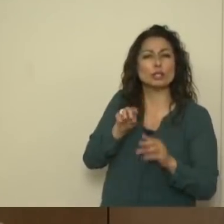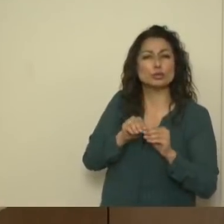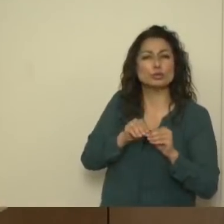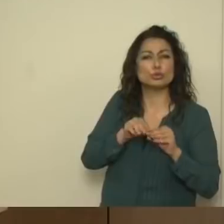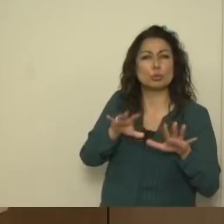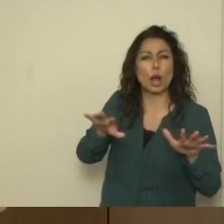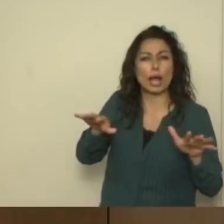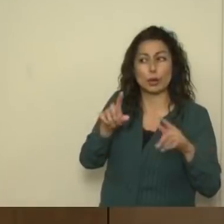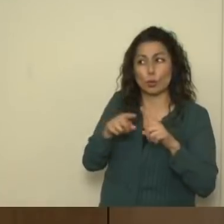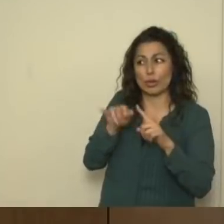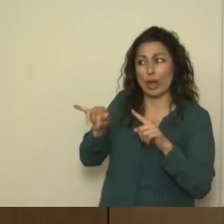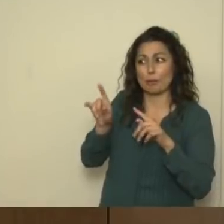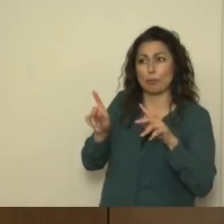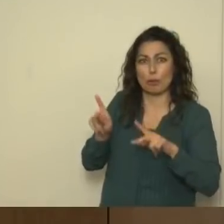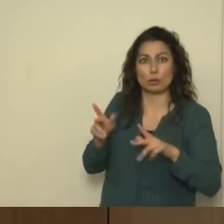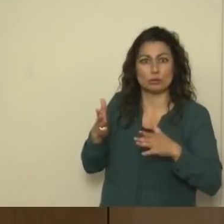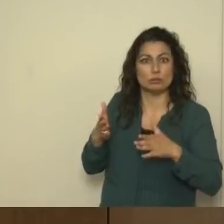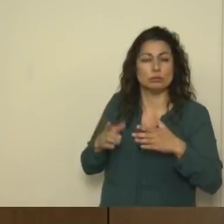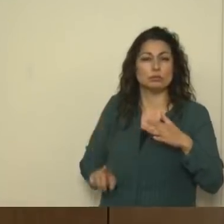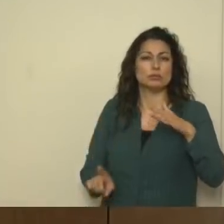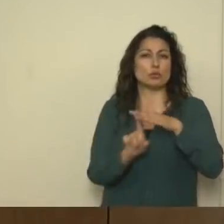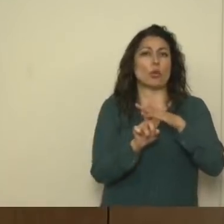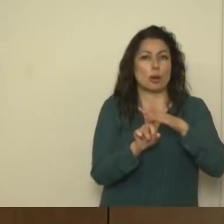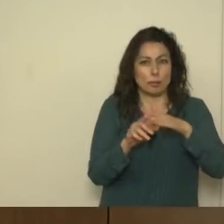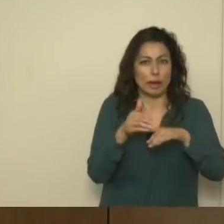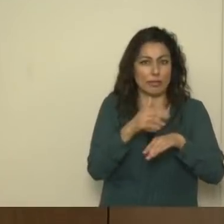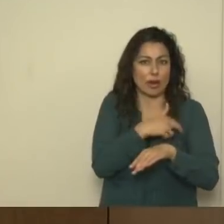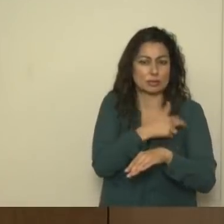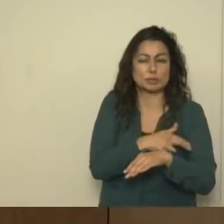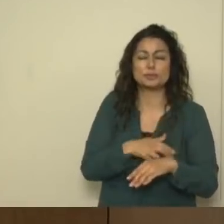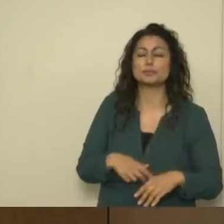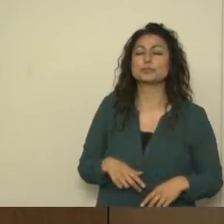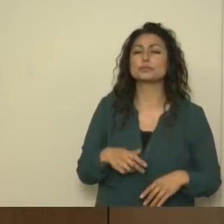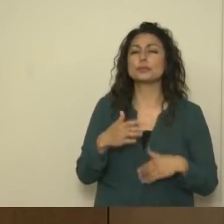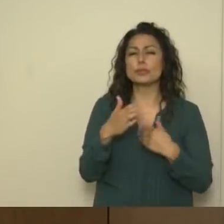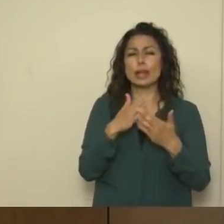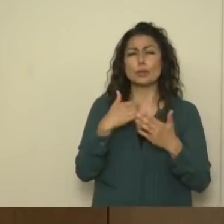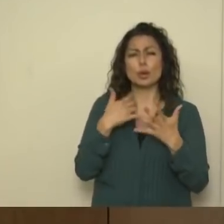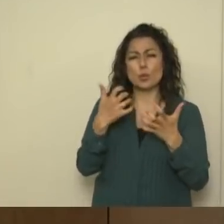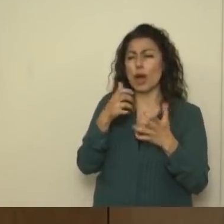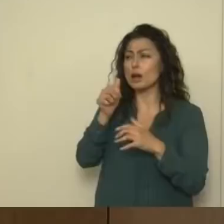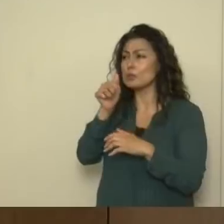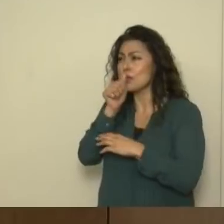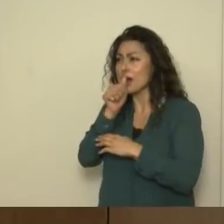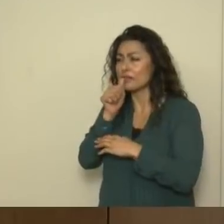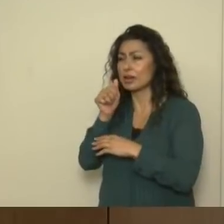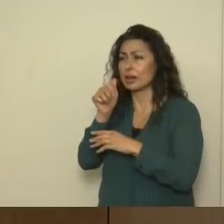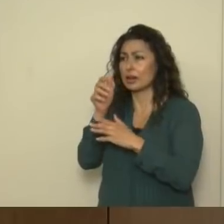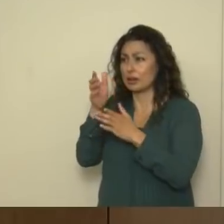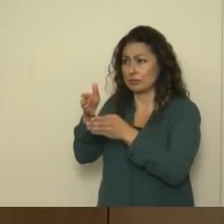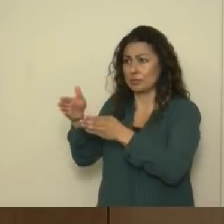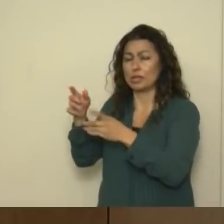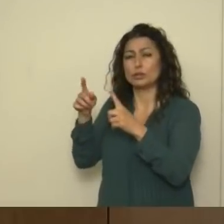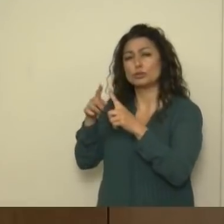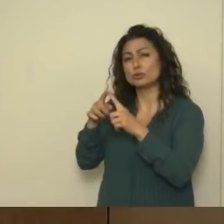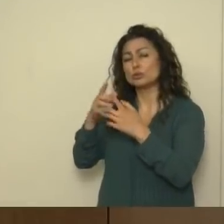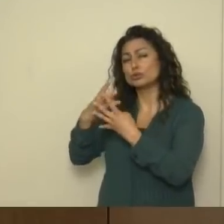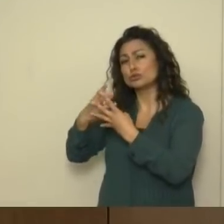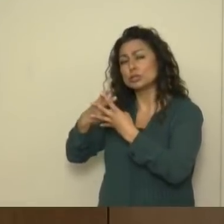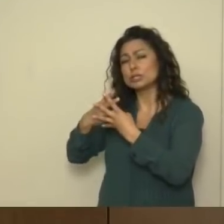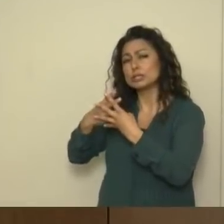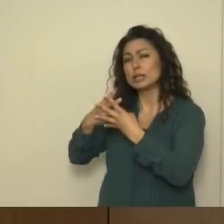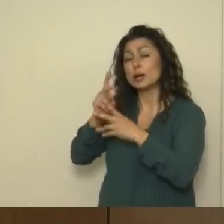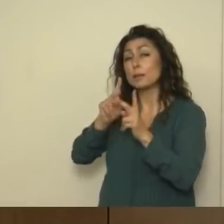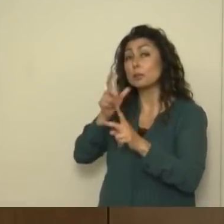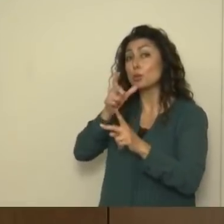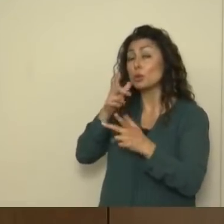or an emergency room. So it's just different. We wanted our private sector partners to screen symptomatic individuals and that